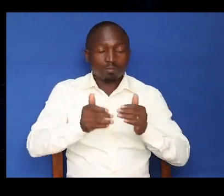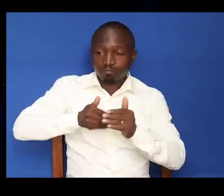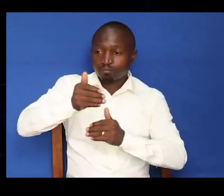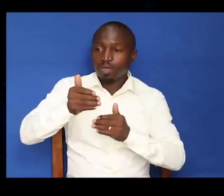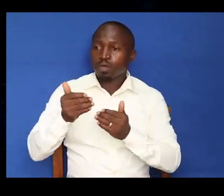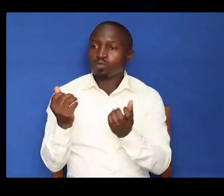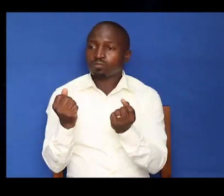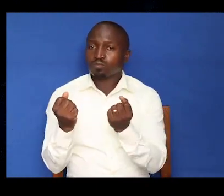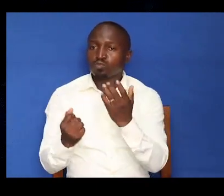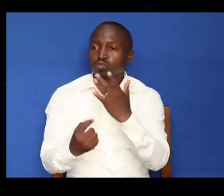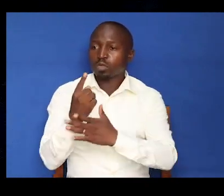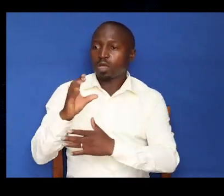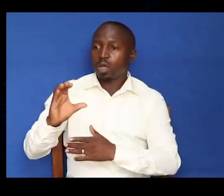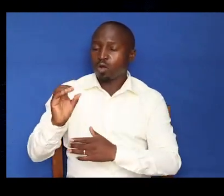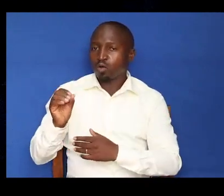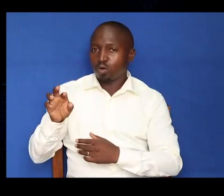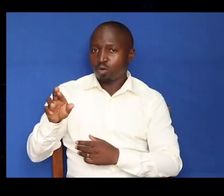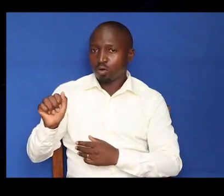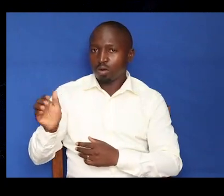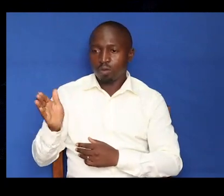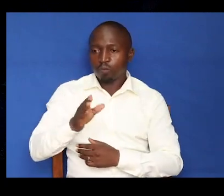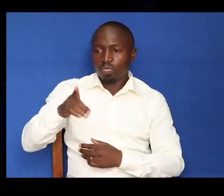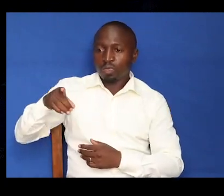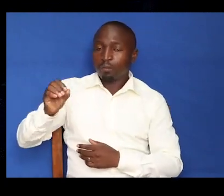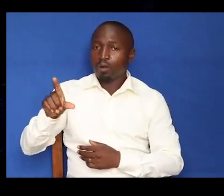coral reef to develop. 3,